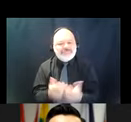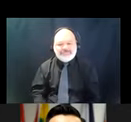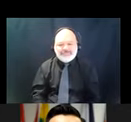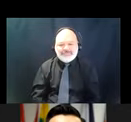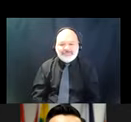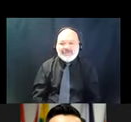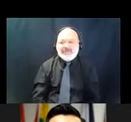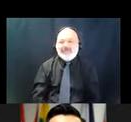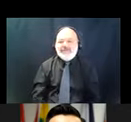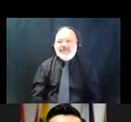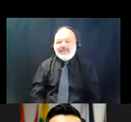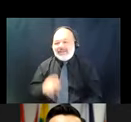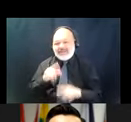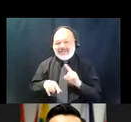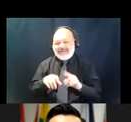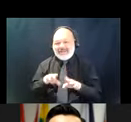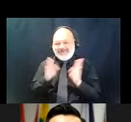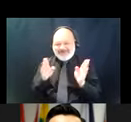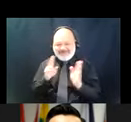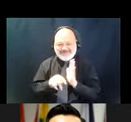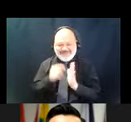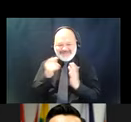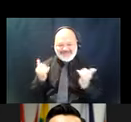So I cannot open my video,